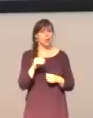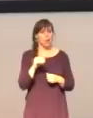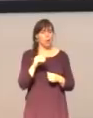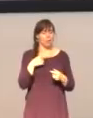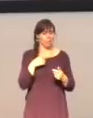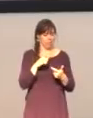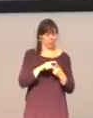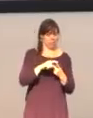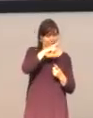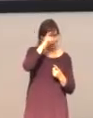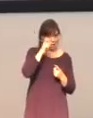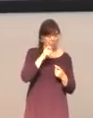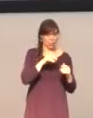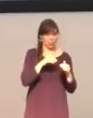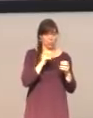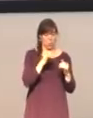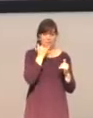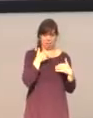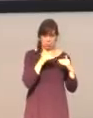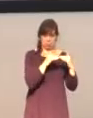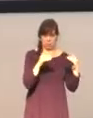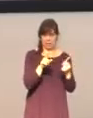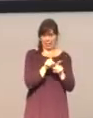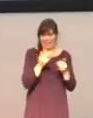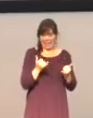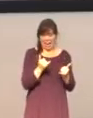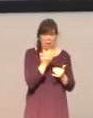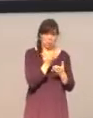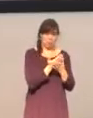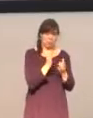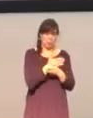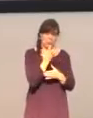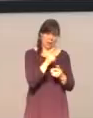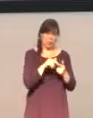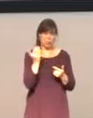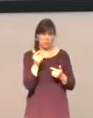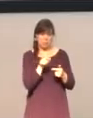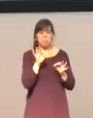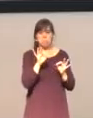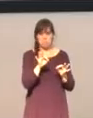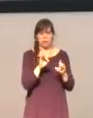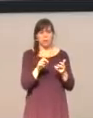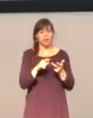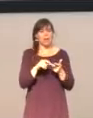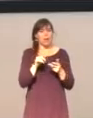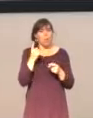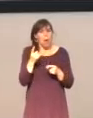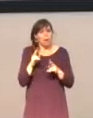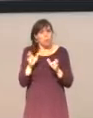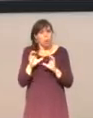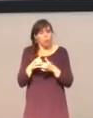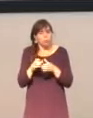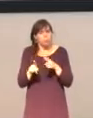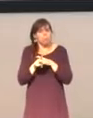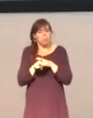summer plan which says the chronic plateau we can handle right now, and we can handle acute cluster up to